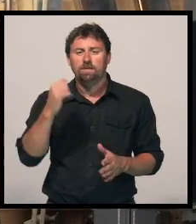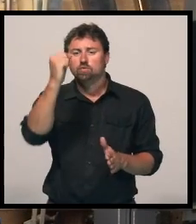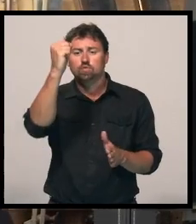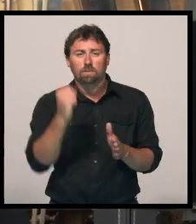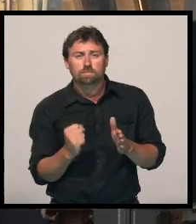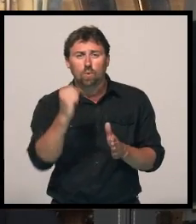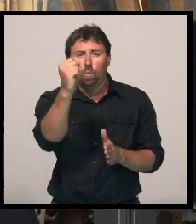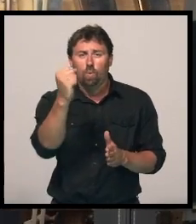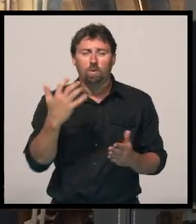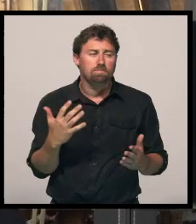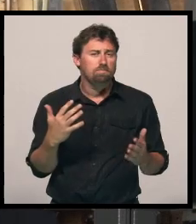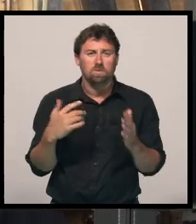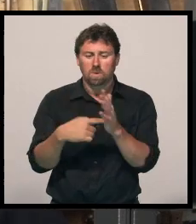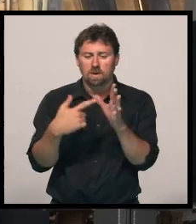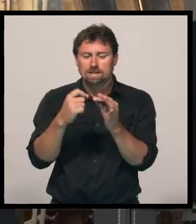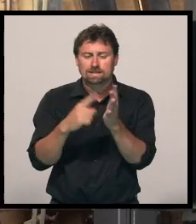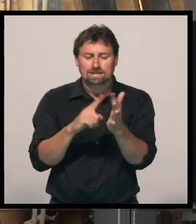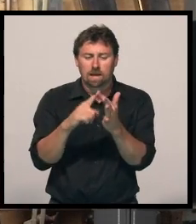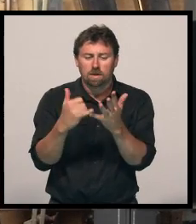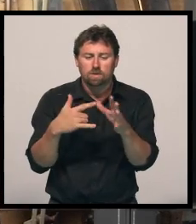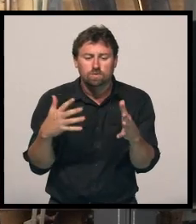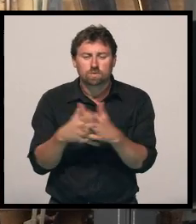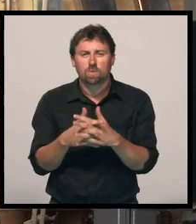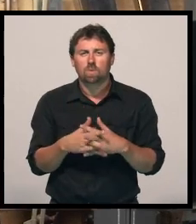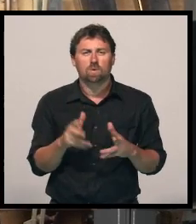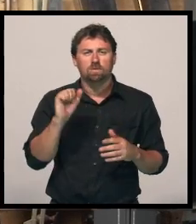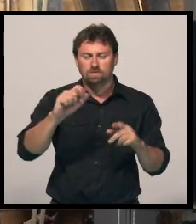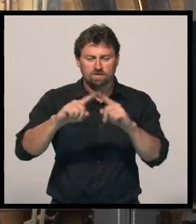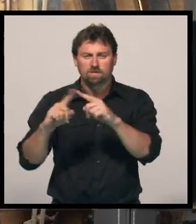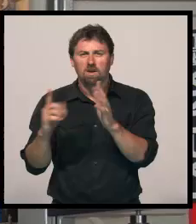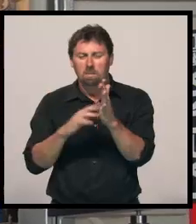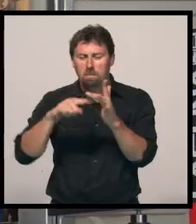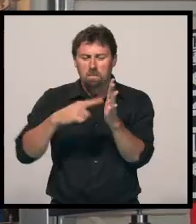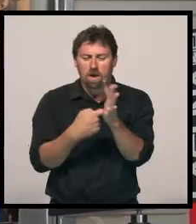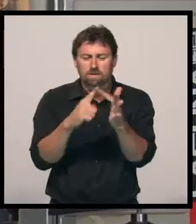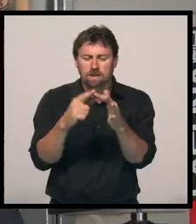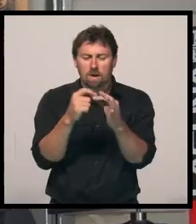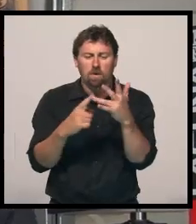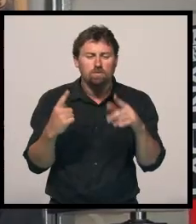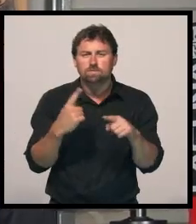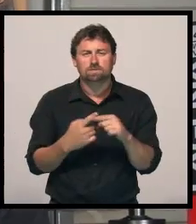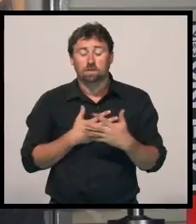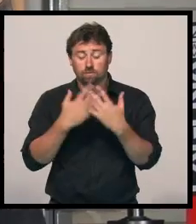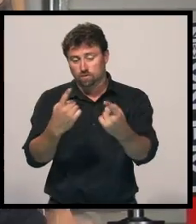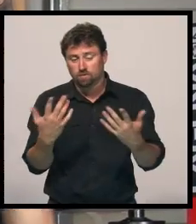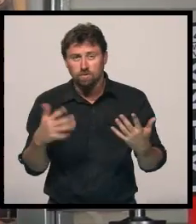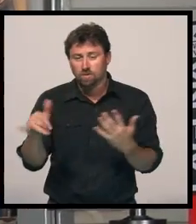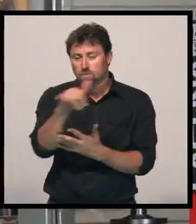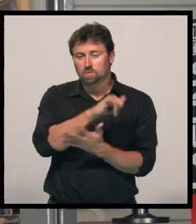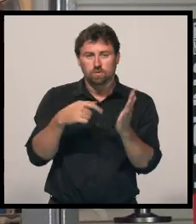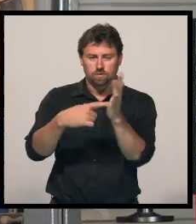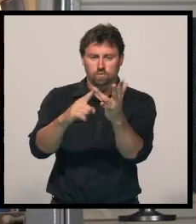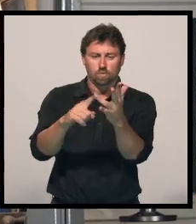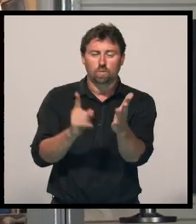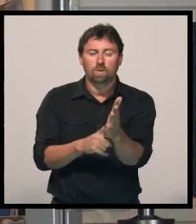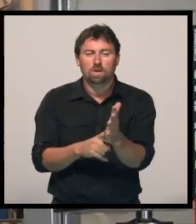have a table saw, you might have a mitre box, you might have one of these. It really doesn't matter